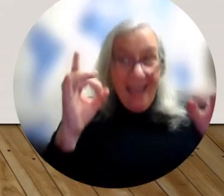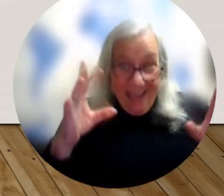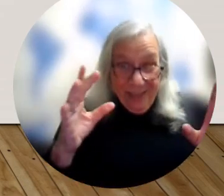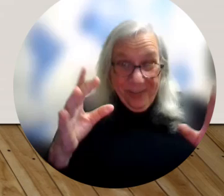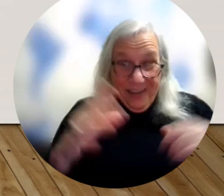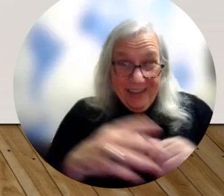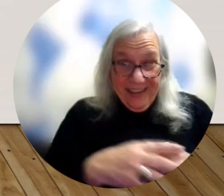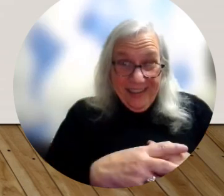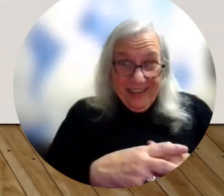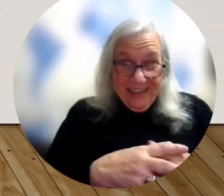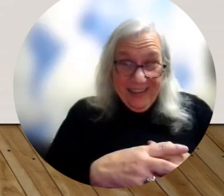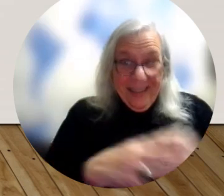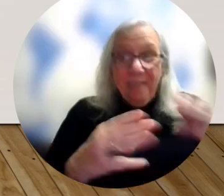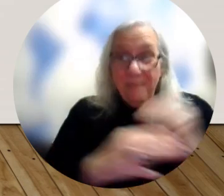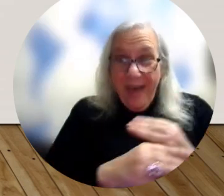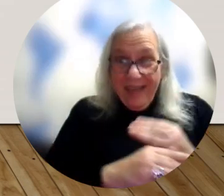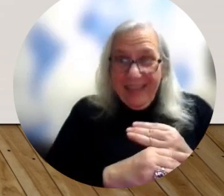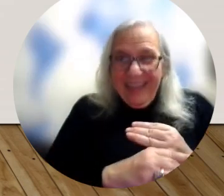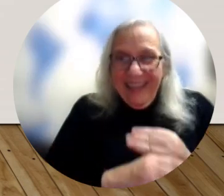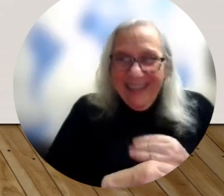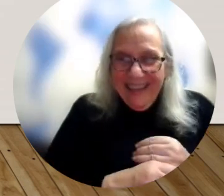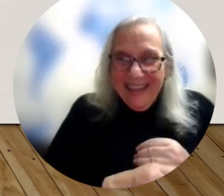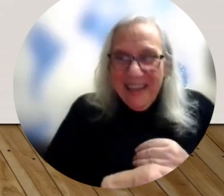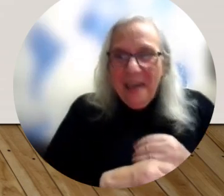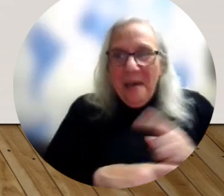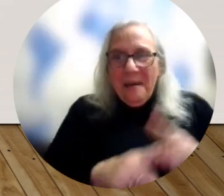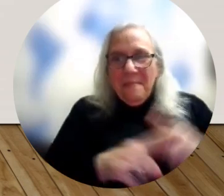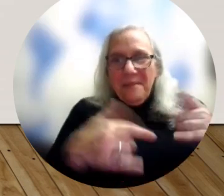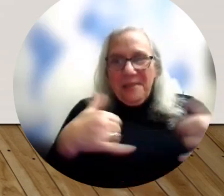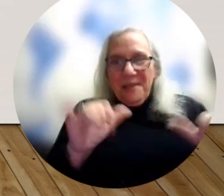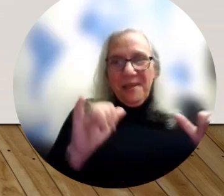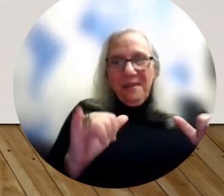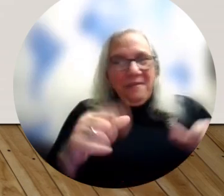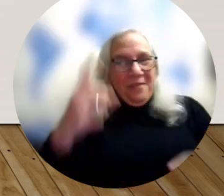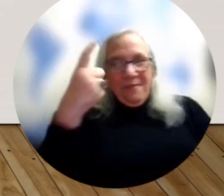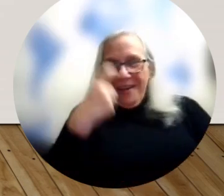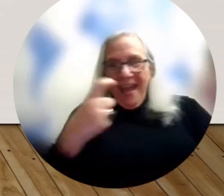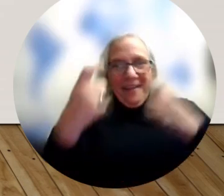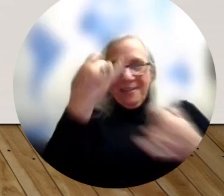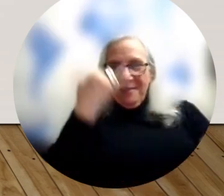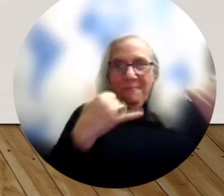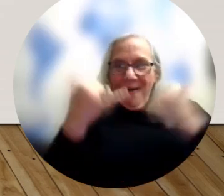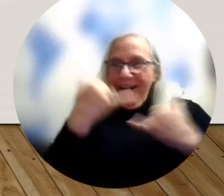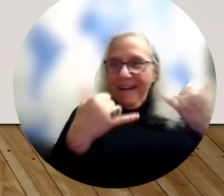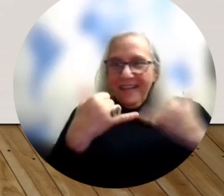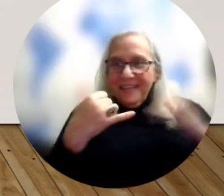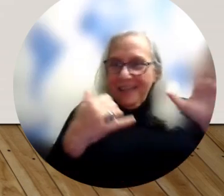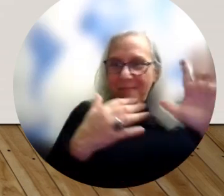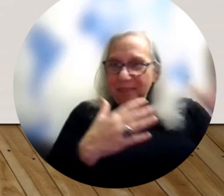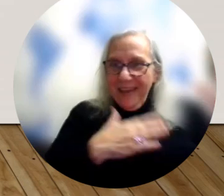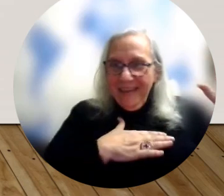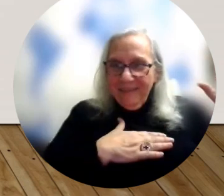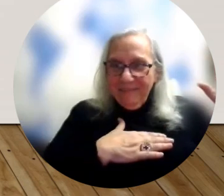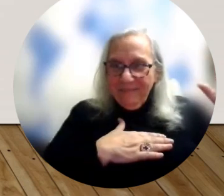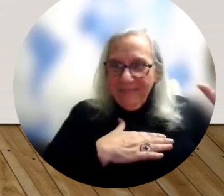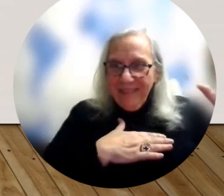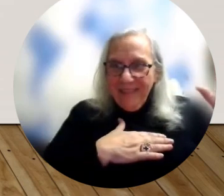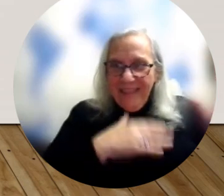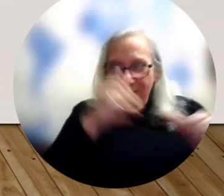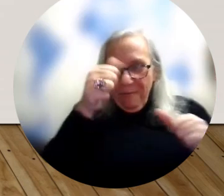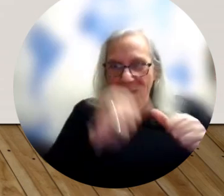was hatred of math. But still throwing X's and Y's at